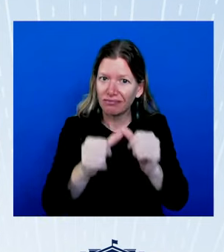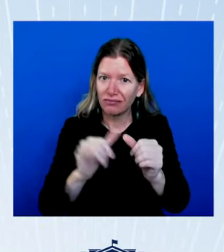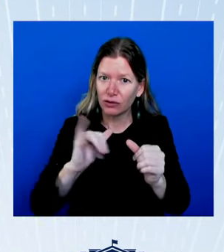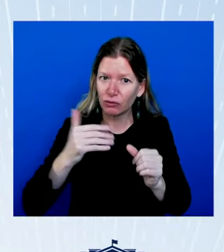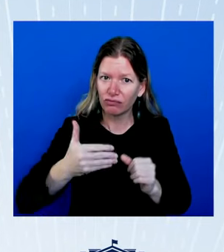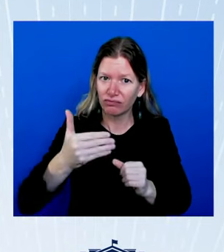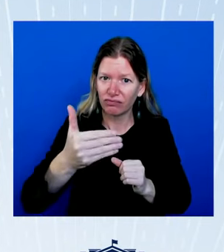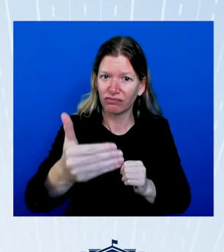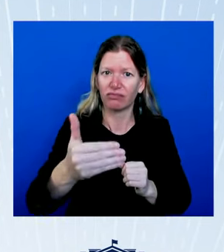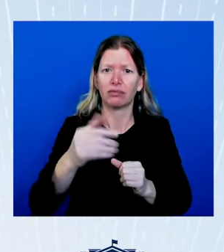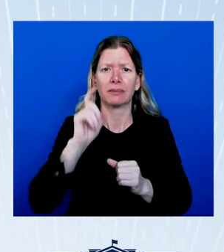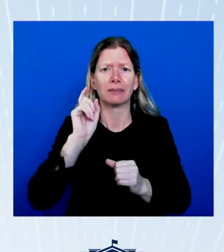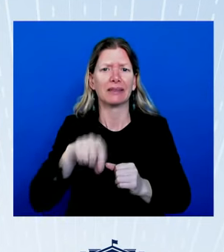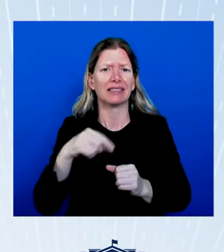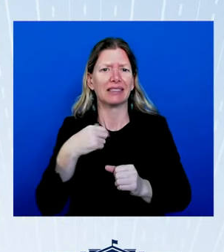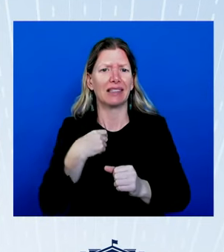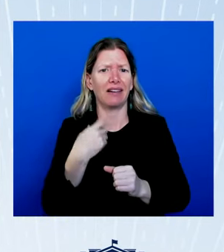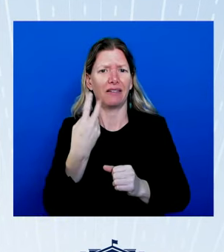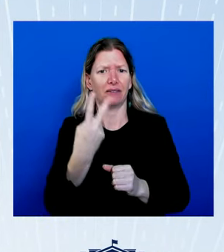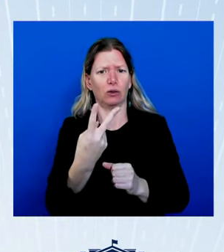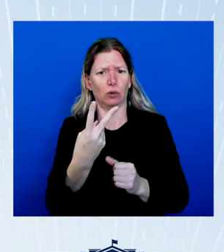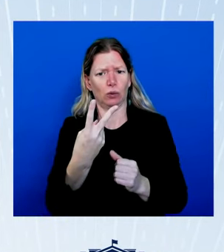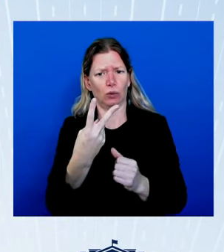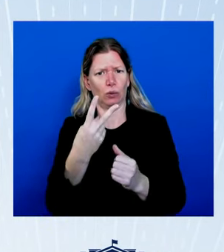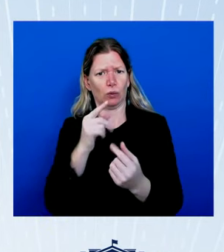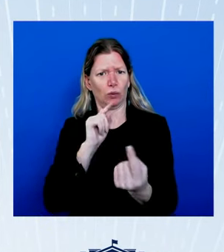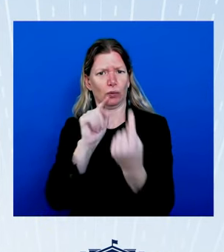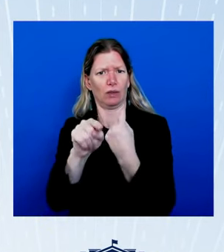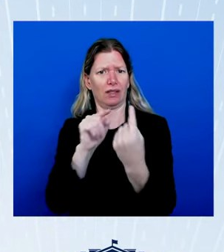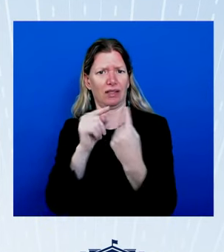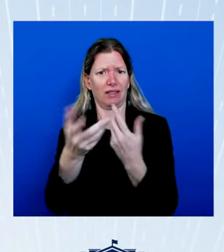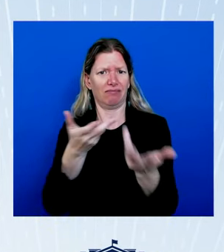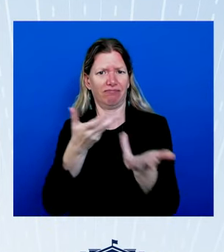to advance adaptation in an inclusive,